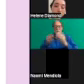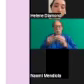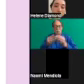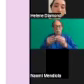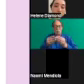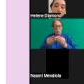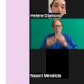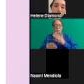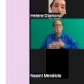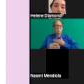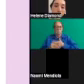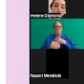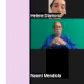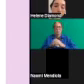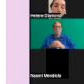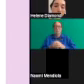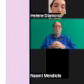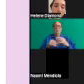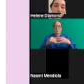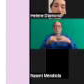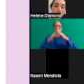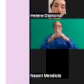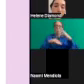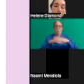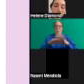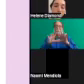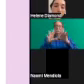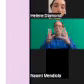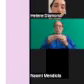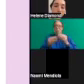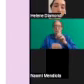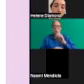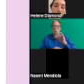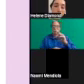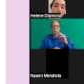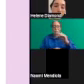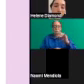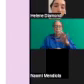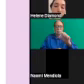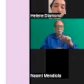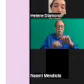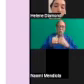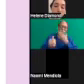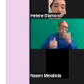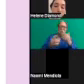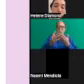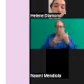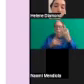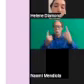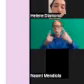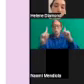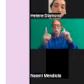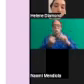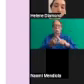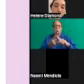Please inform us on family dynamics, on how best to get through to the patient, especially when we have to have